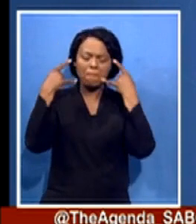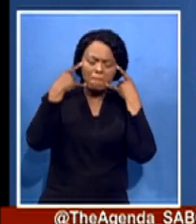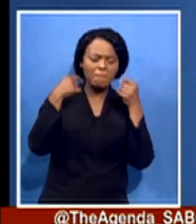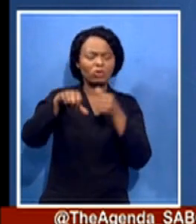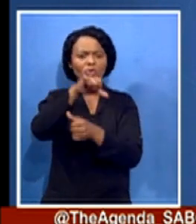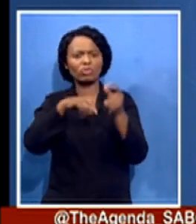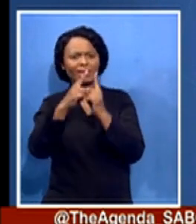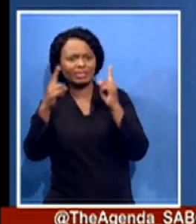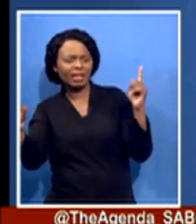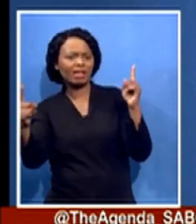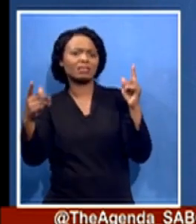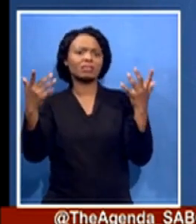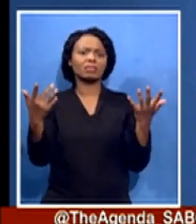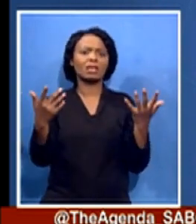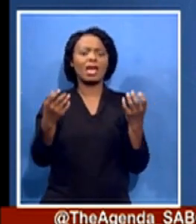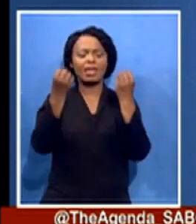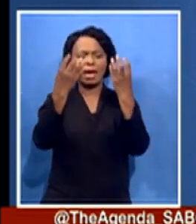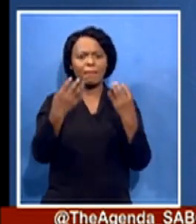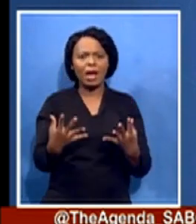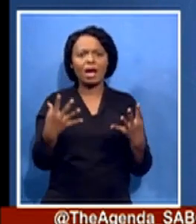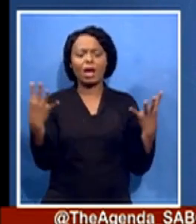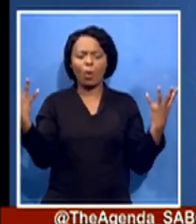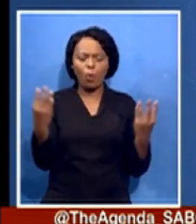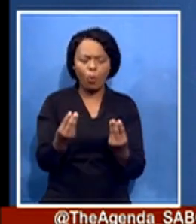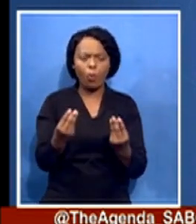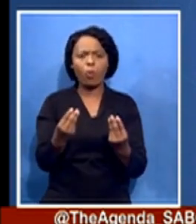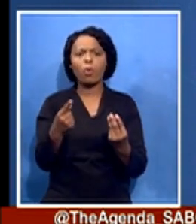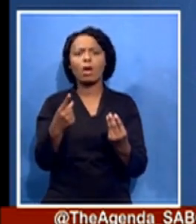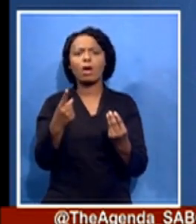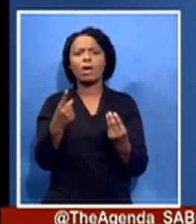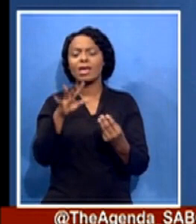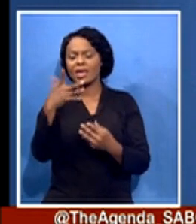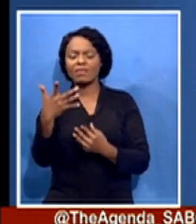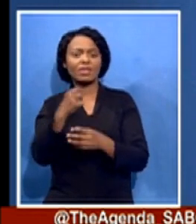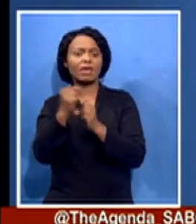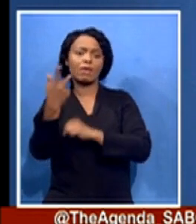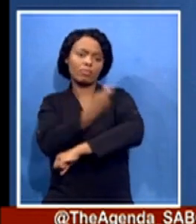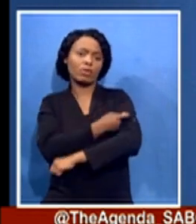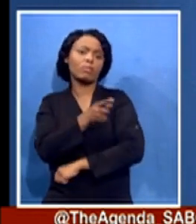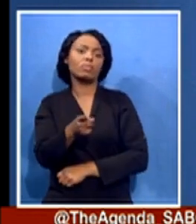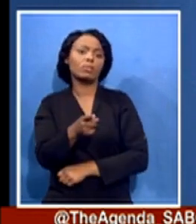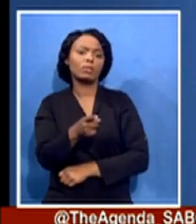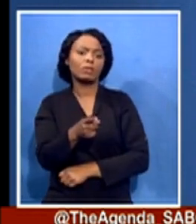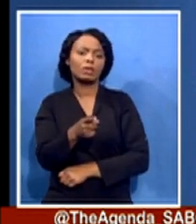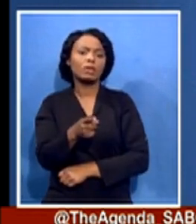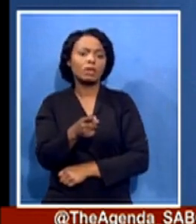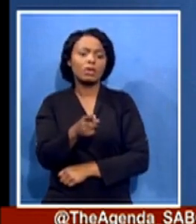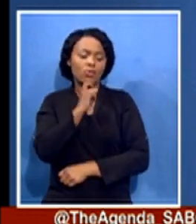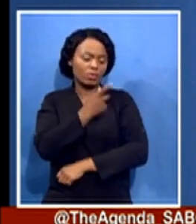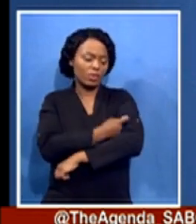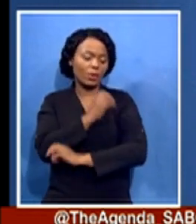in facilities if we can't get the vaccine out there. But I do think it's very, very, very important to have these